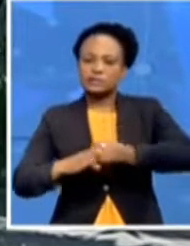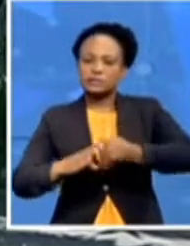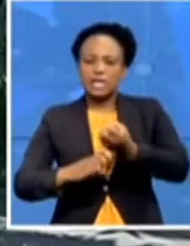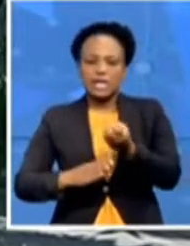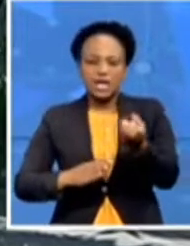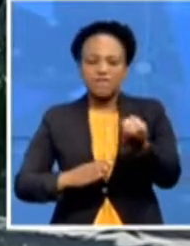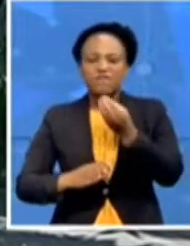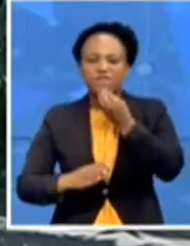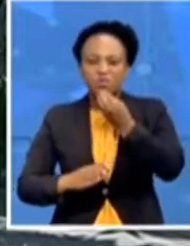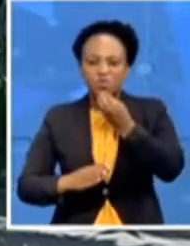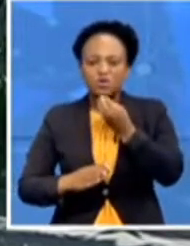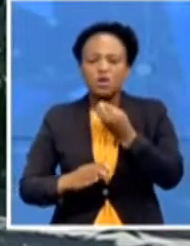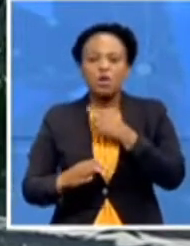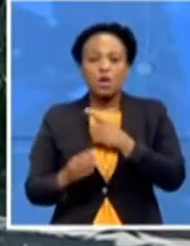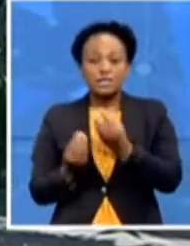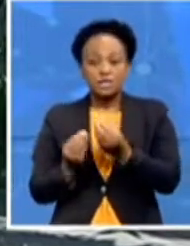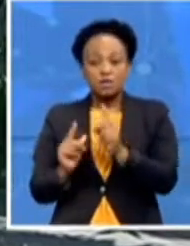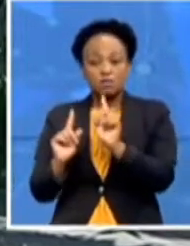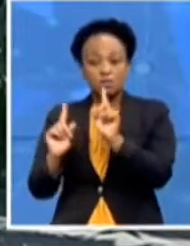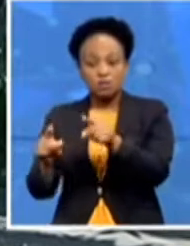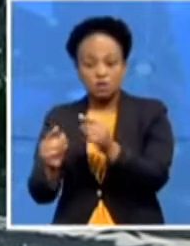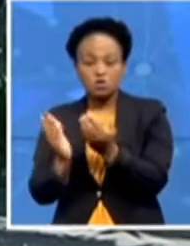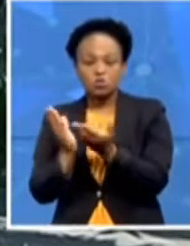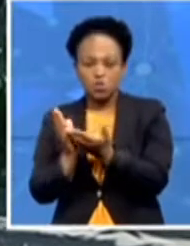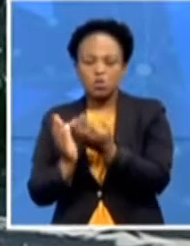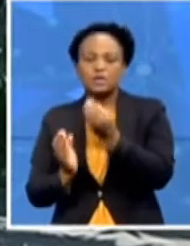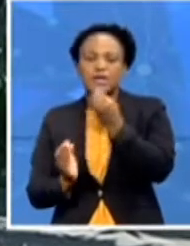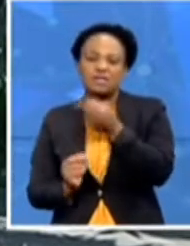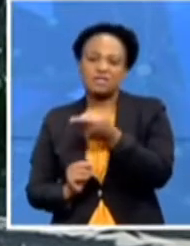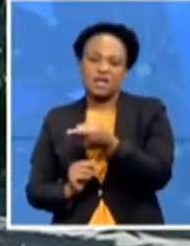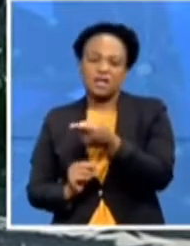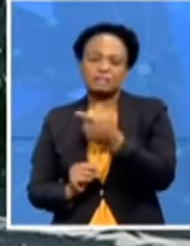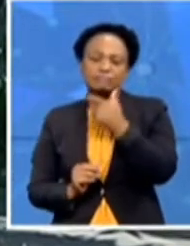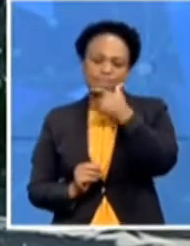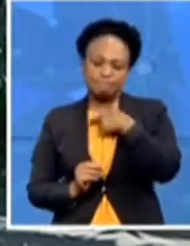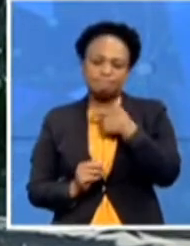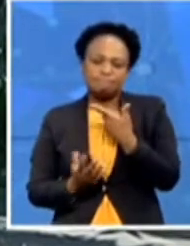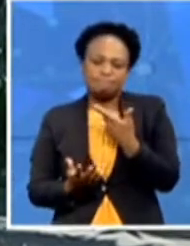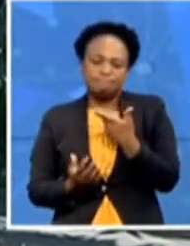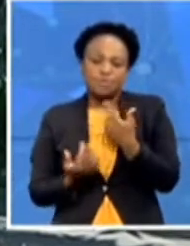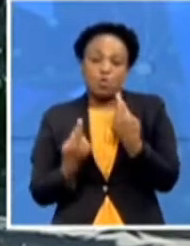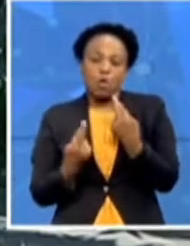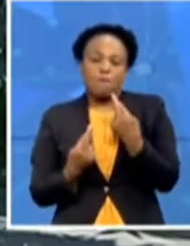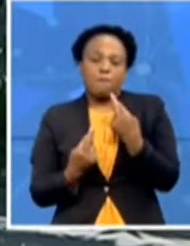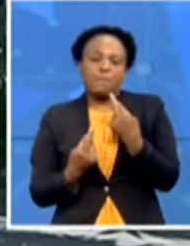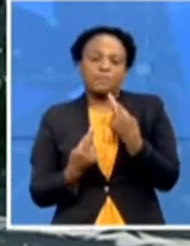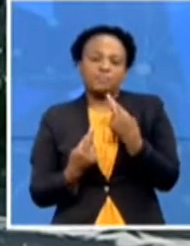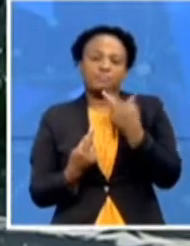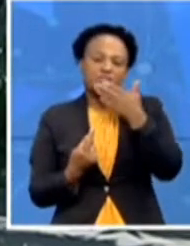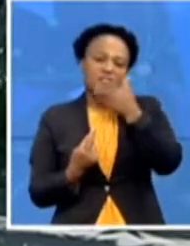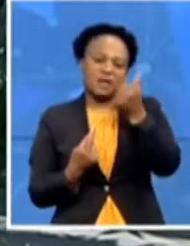here. It is quite sad. So we're hoping for the best, that everything will run smoothly from now on here at